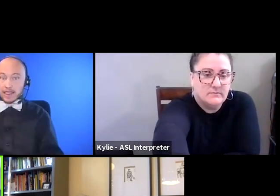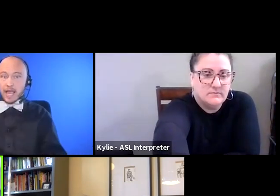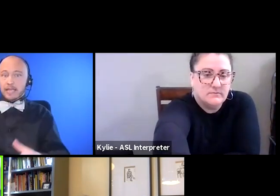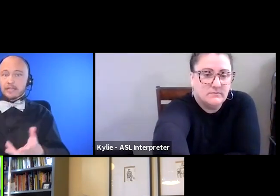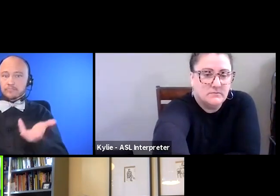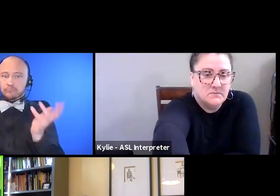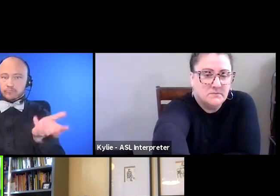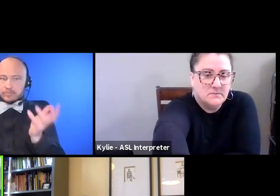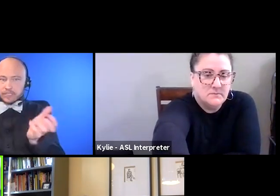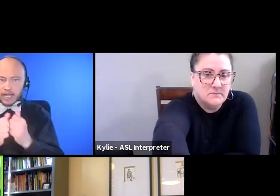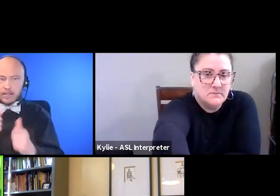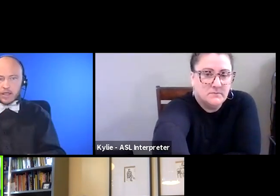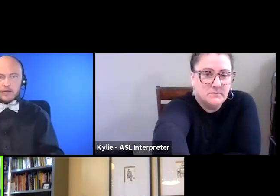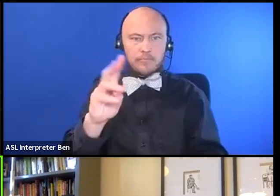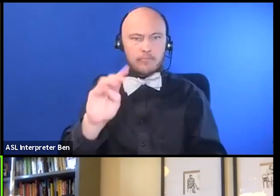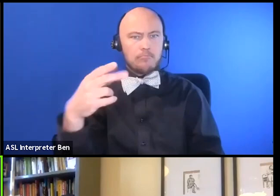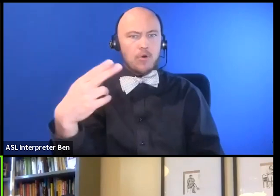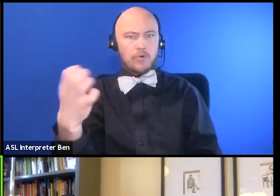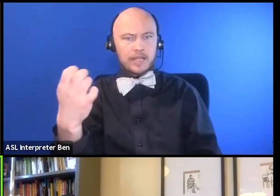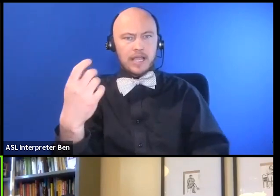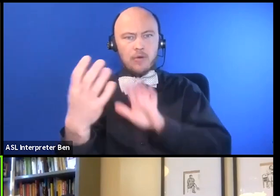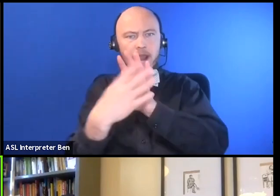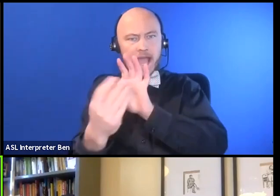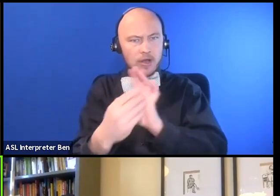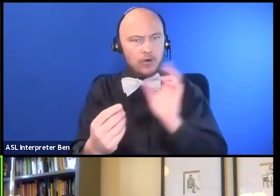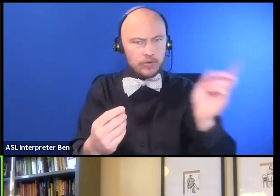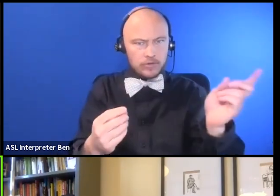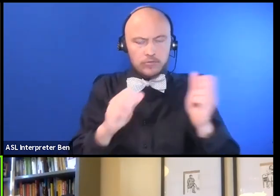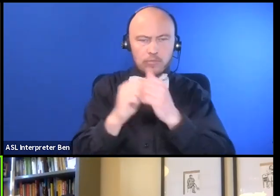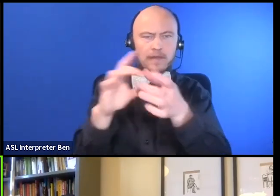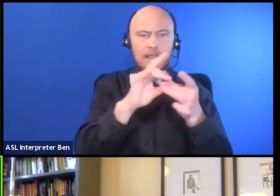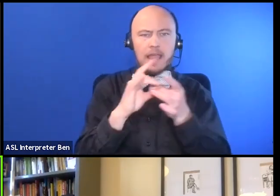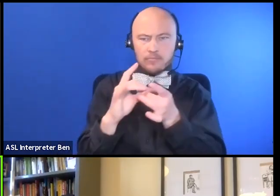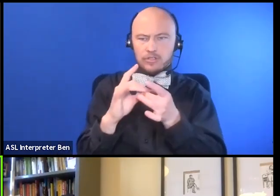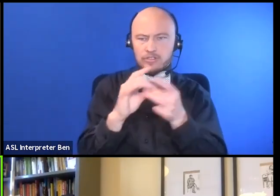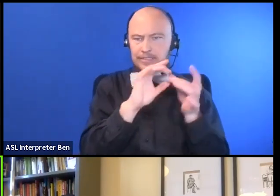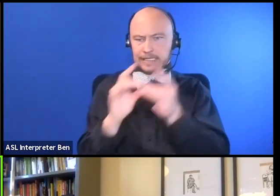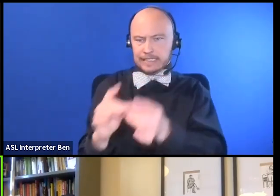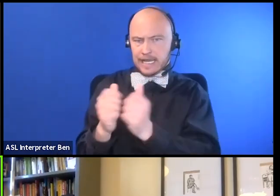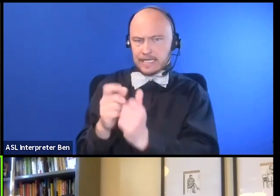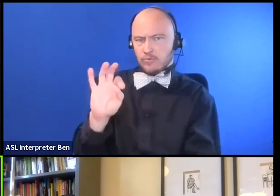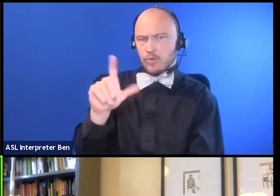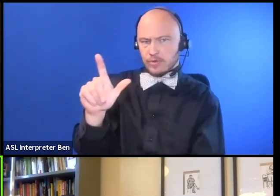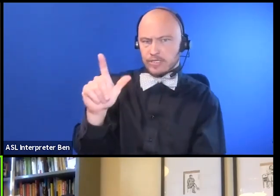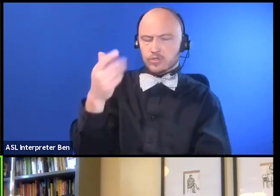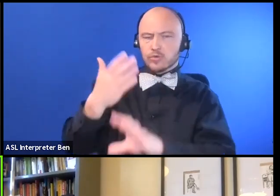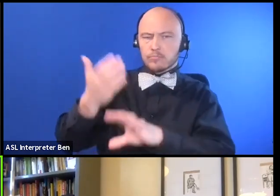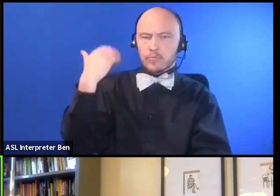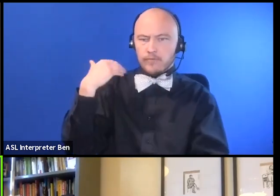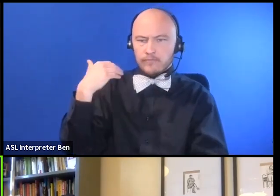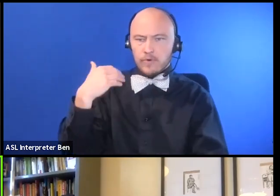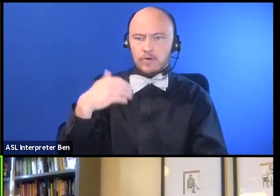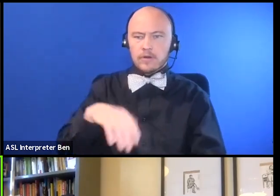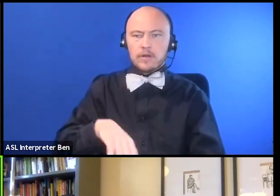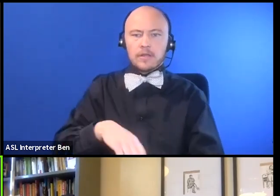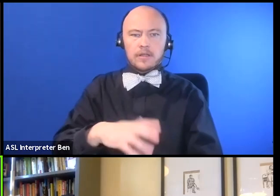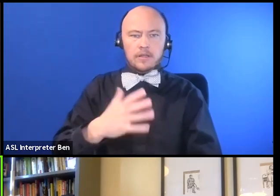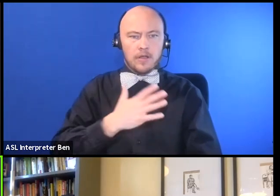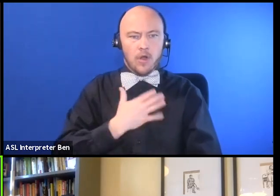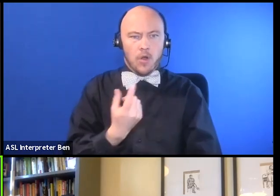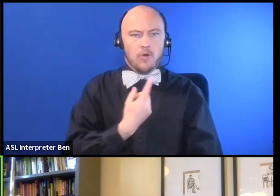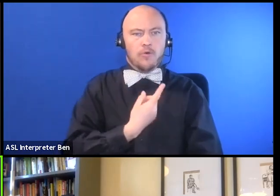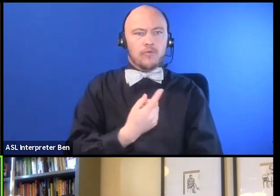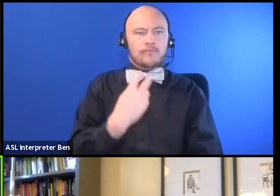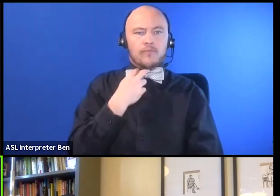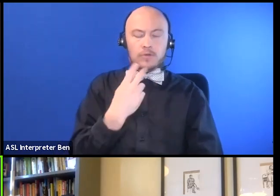I want to echo what you were saying about collaboration, because also it ties in, Crystal, to what you were saying before about like being the lone voice and being asked to hold